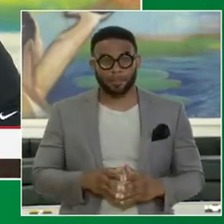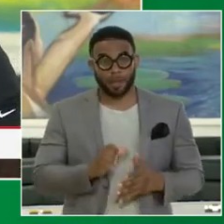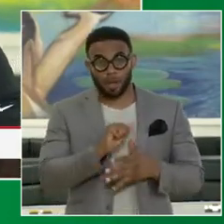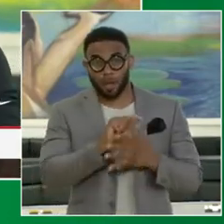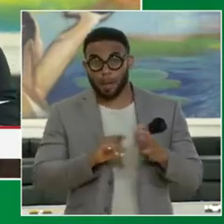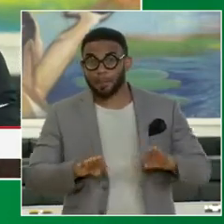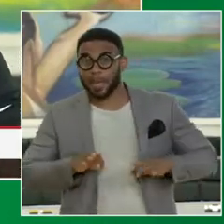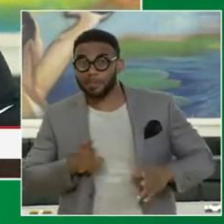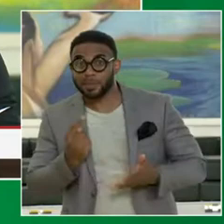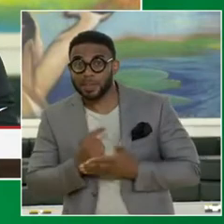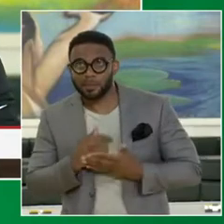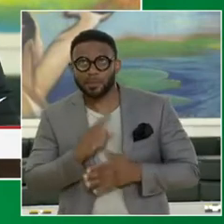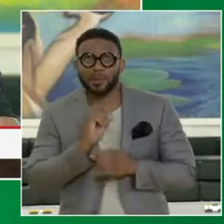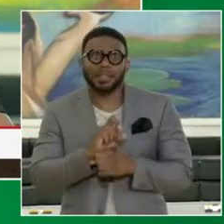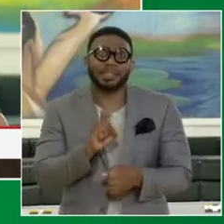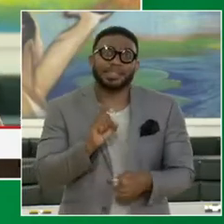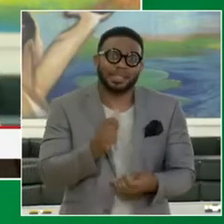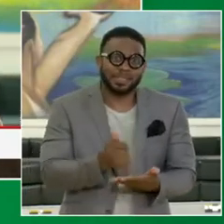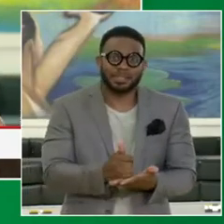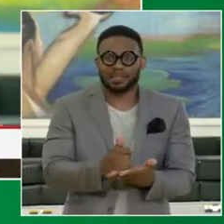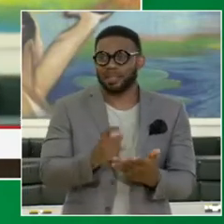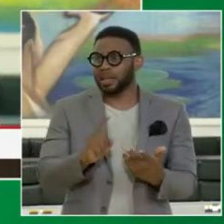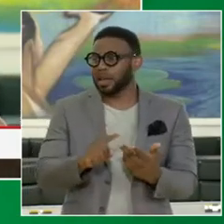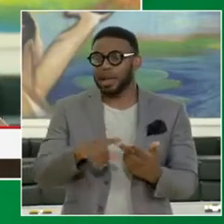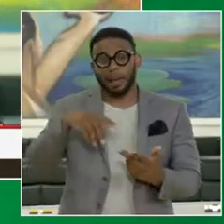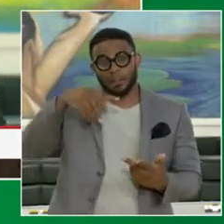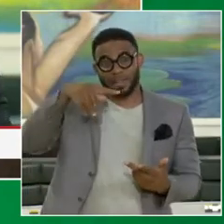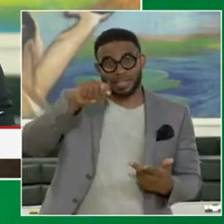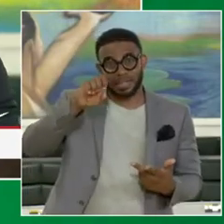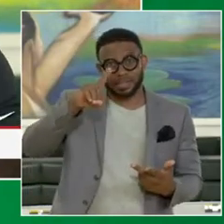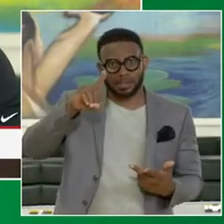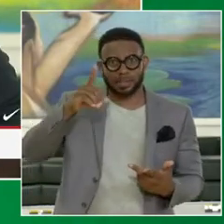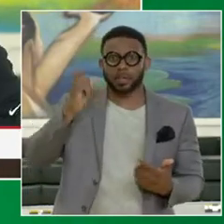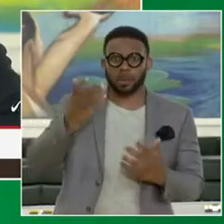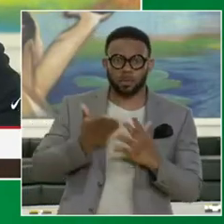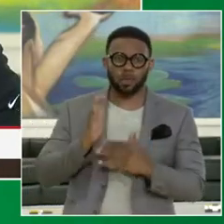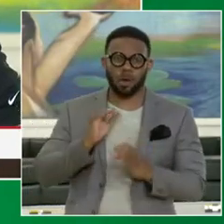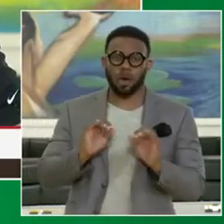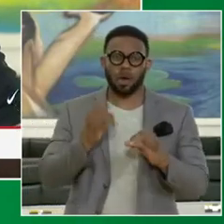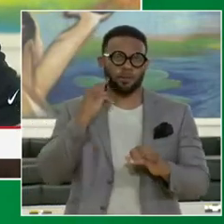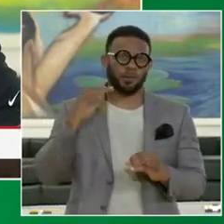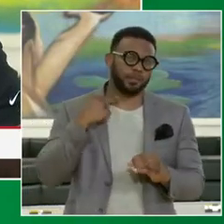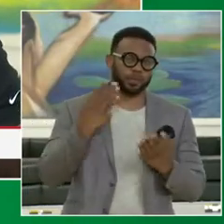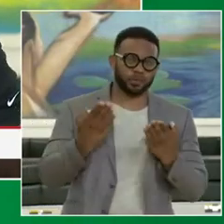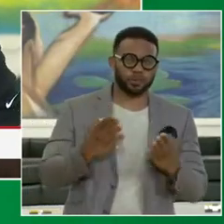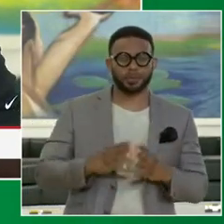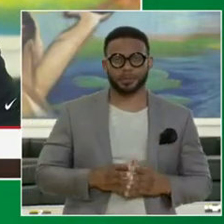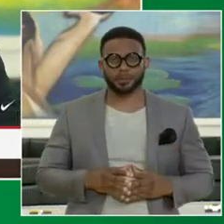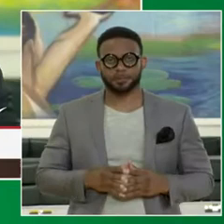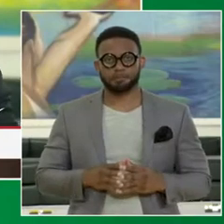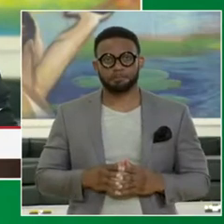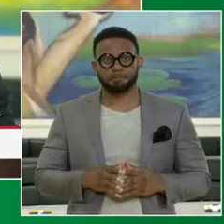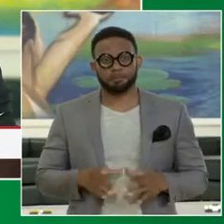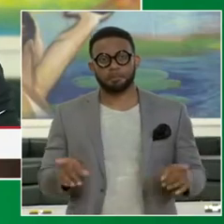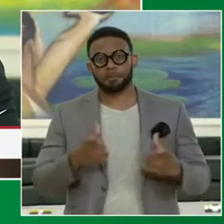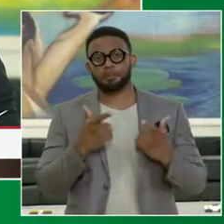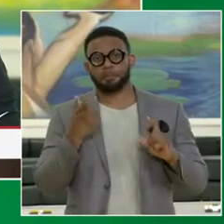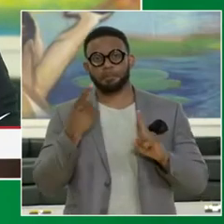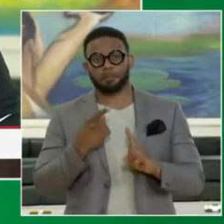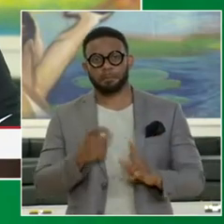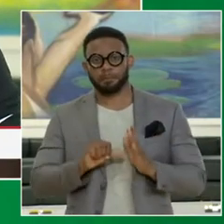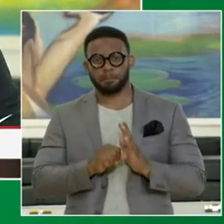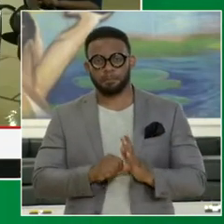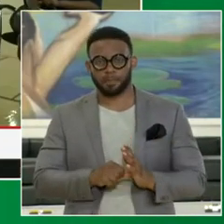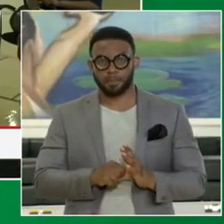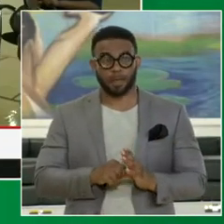behavioral therapy that we really need, the PTSD type of things, that's going to come through our Office of Victim Services. So those are some major points in there.